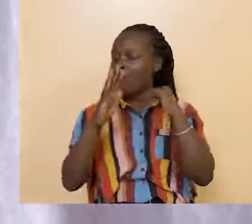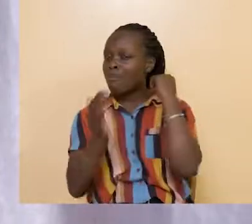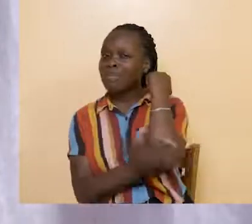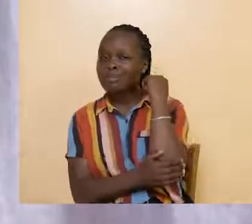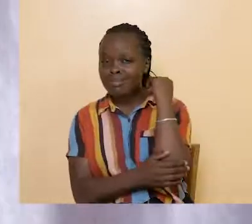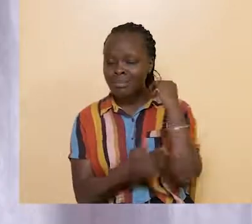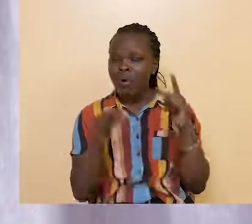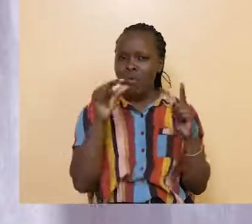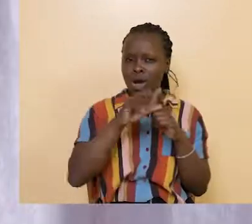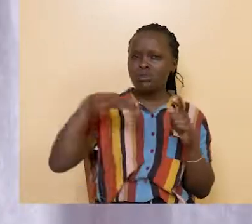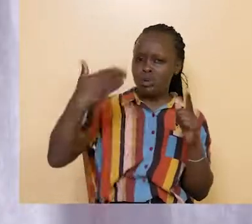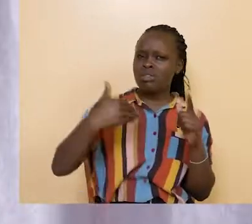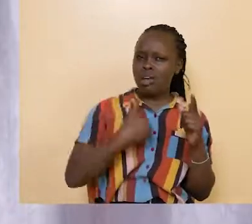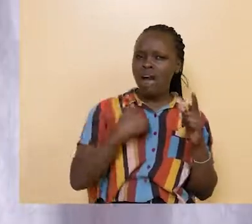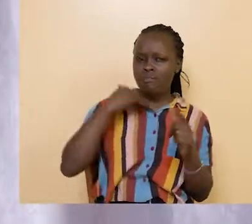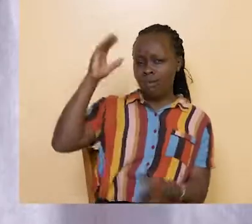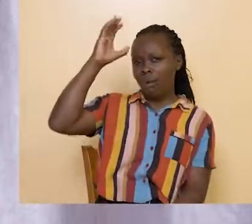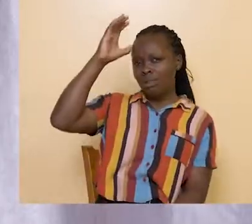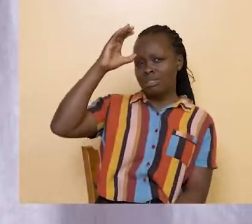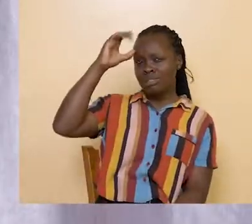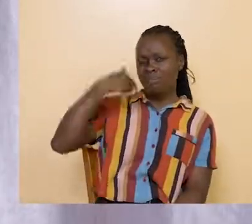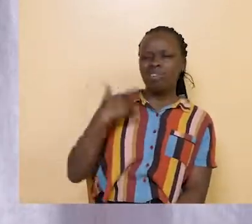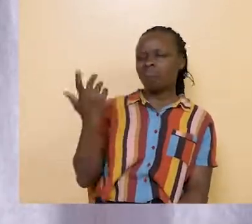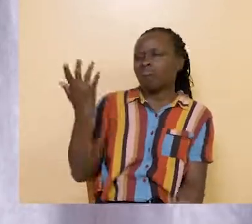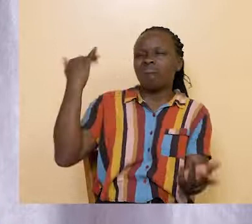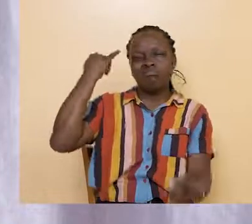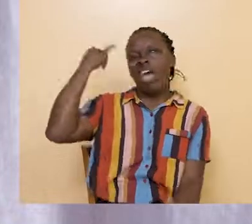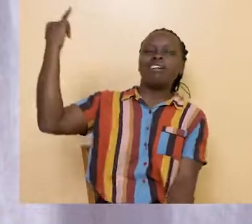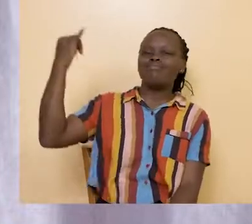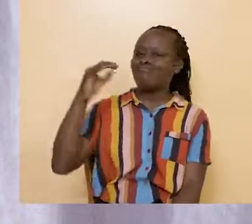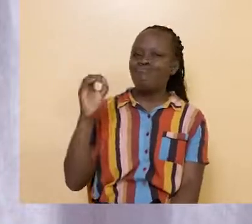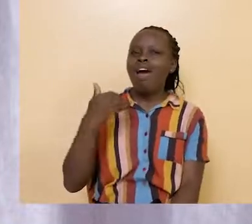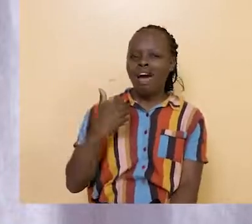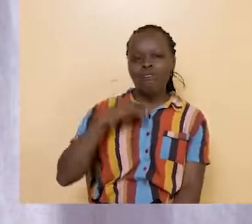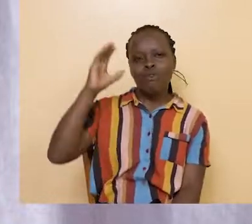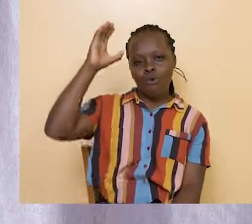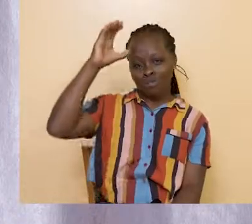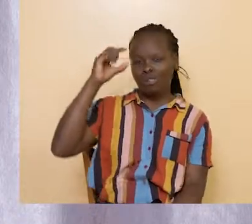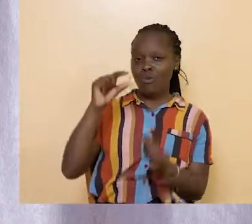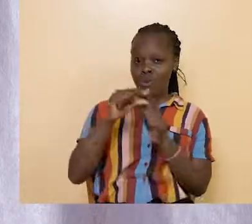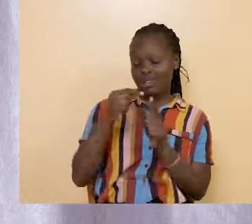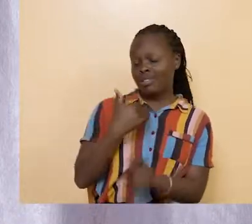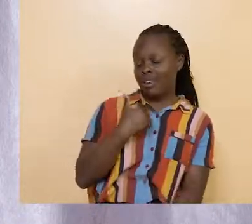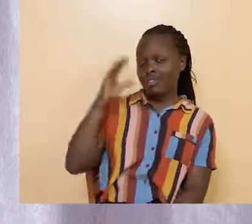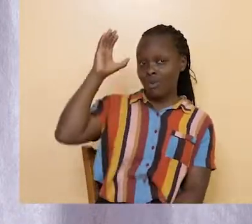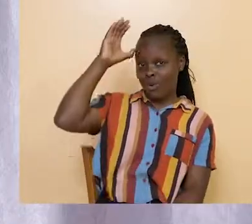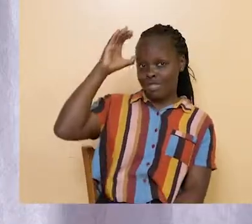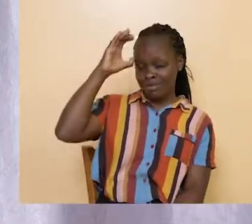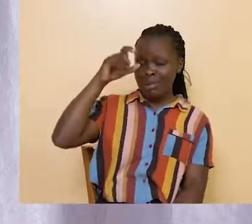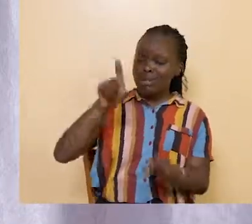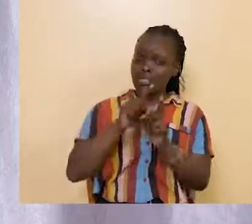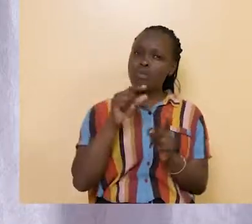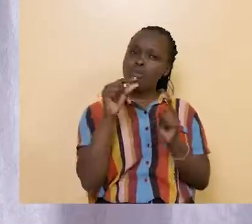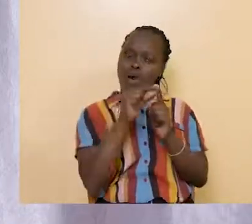Our words always have context, so there are no words that just come out of nothing. Our words have context, but our